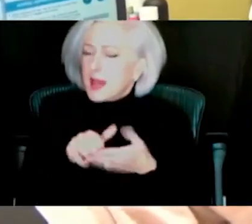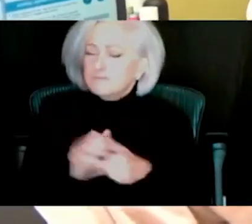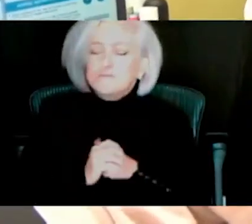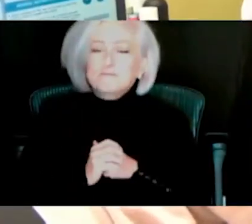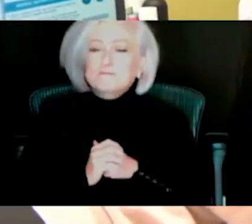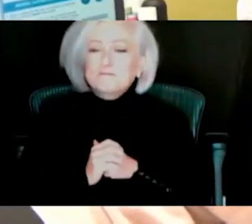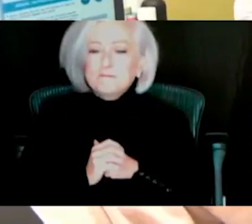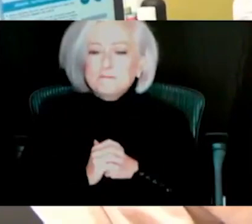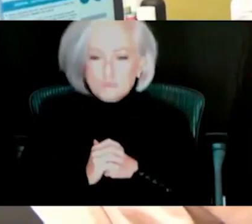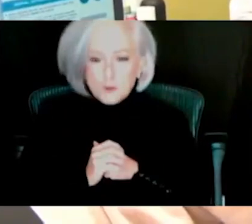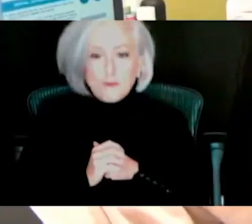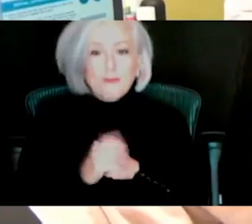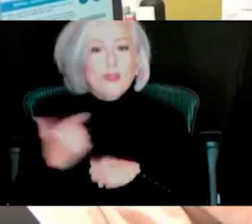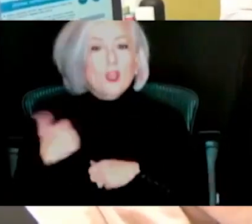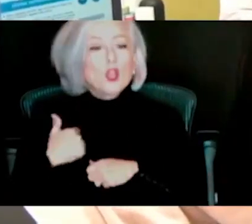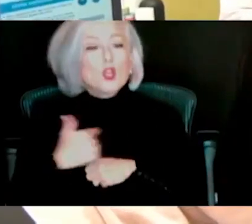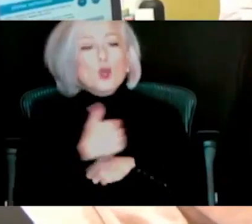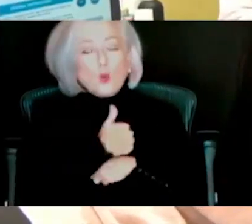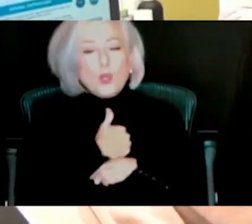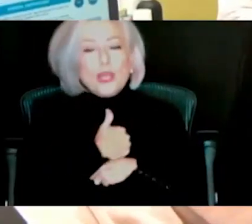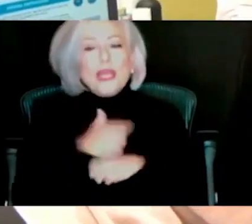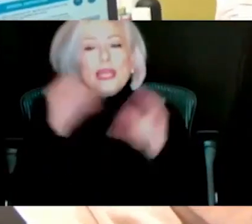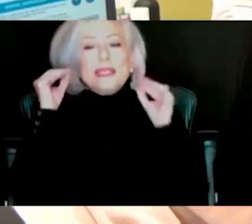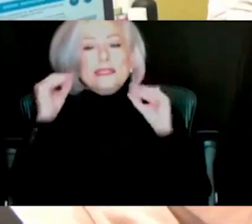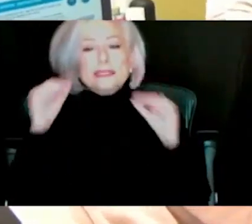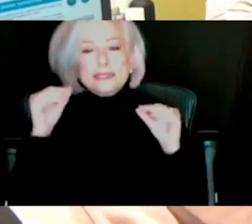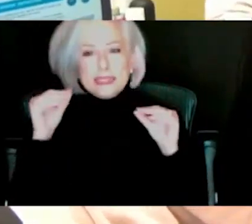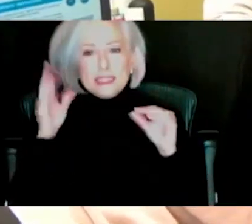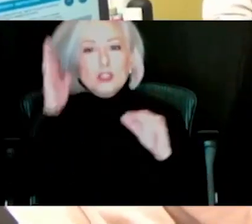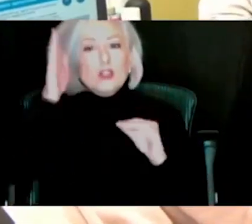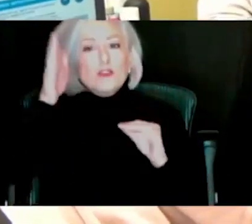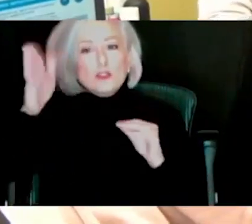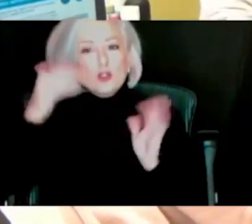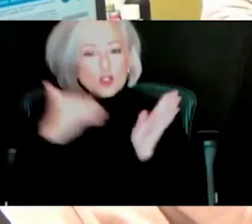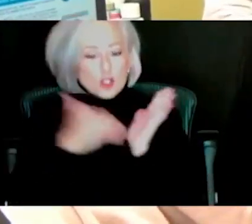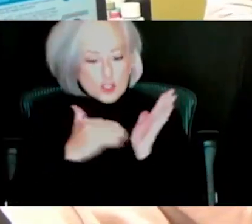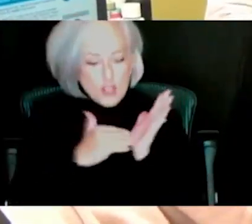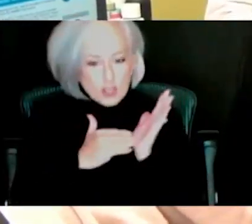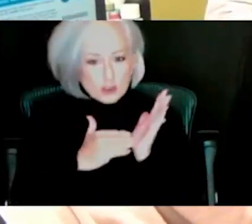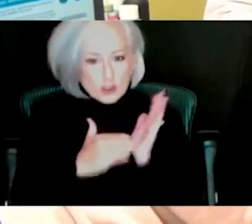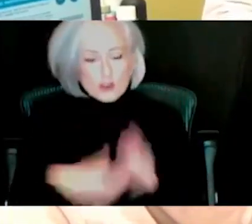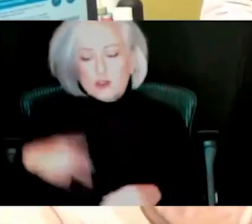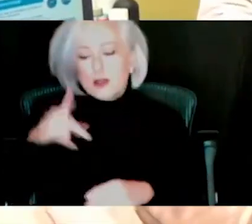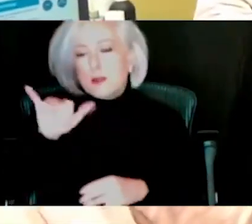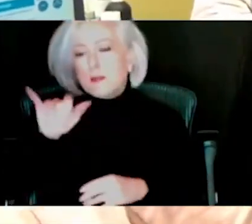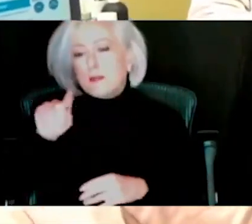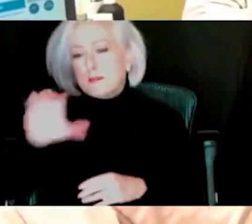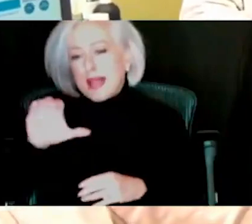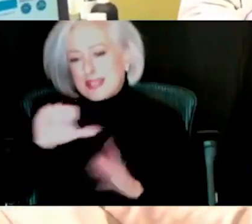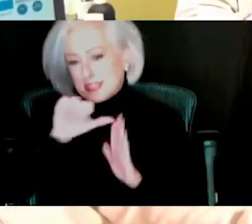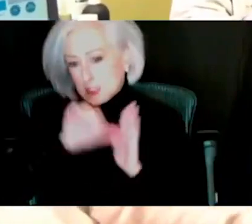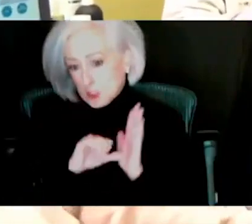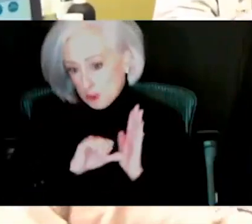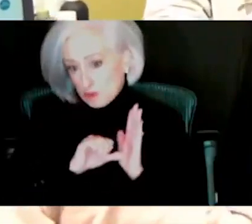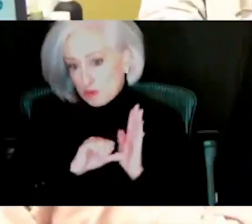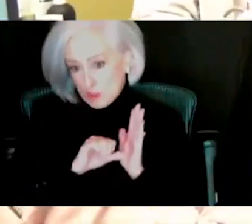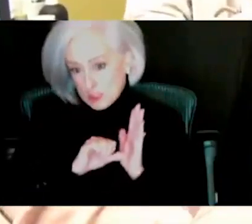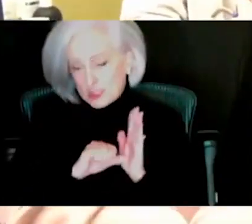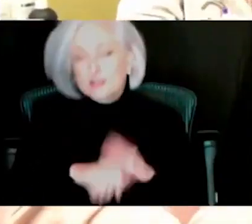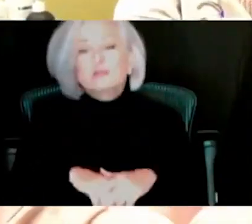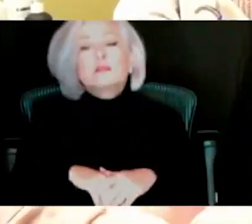Well, we teach future doctors and plastic surgeons, so we have to keep up with all of the